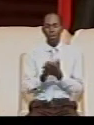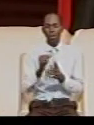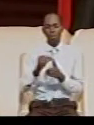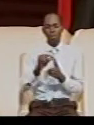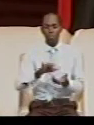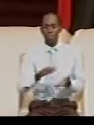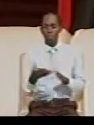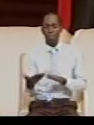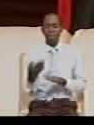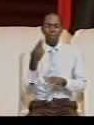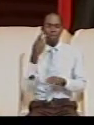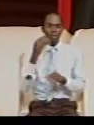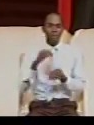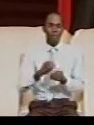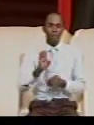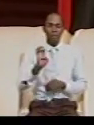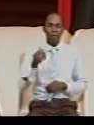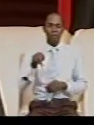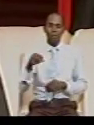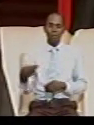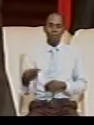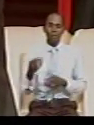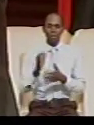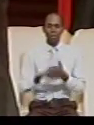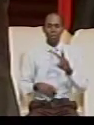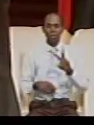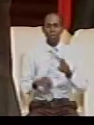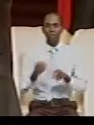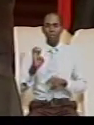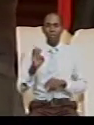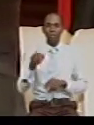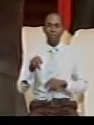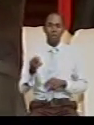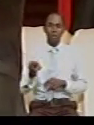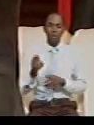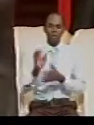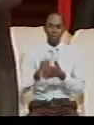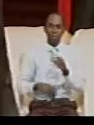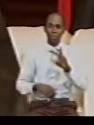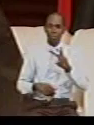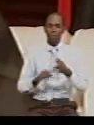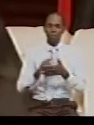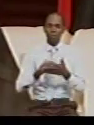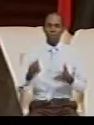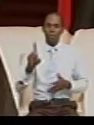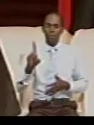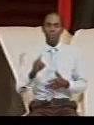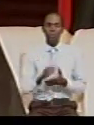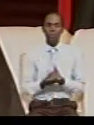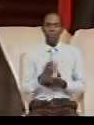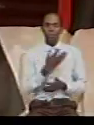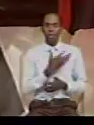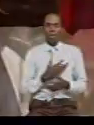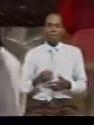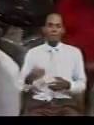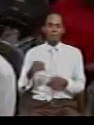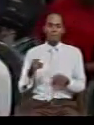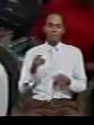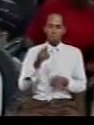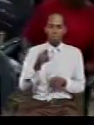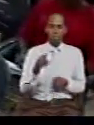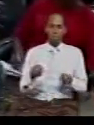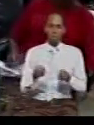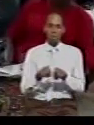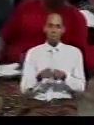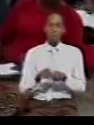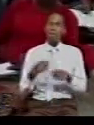Ephesians chapter 2, reading from verse 1. Ephesians chapter 2, verse 1. And you are see quickened, who